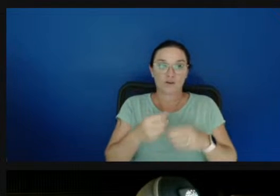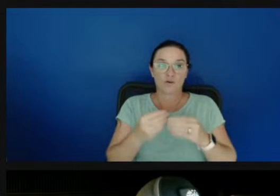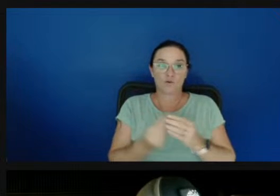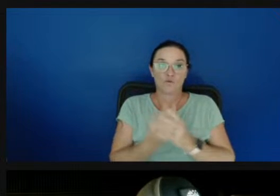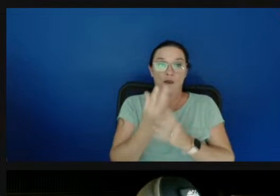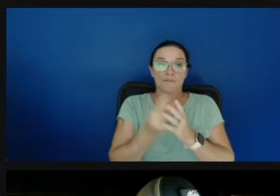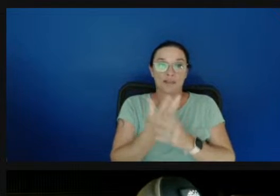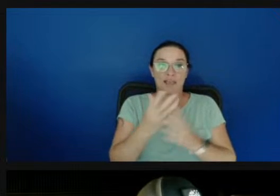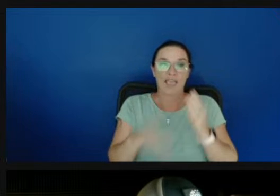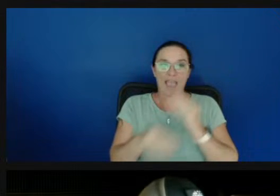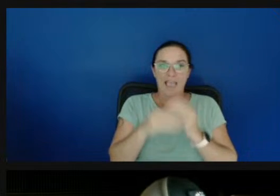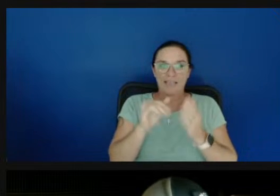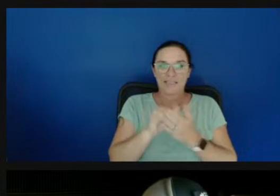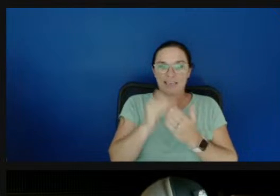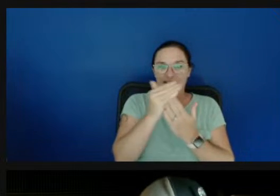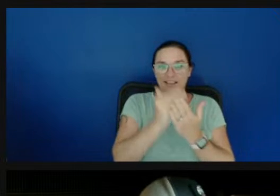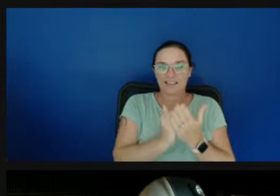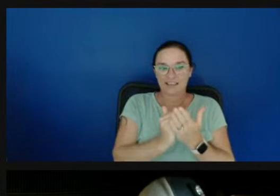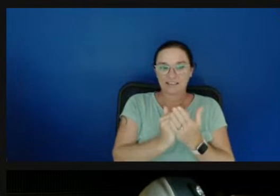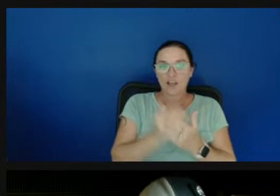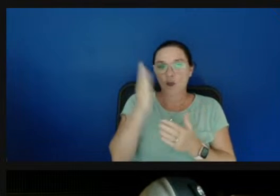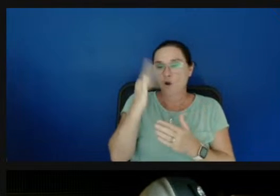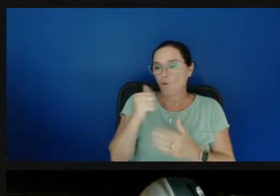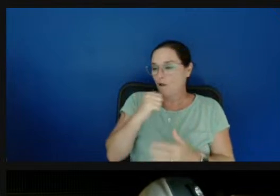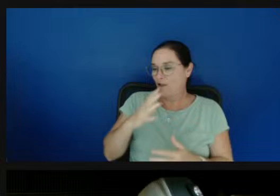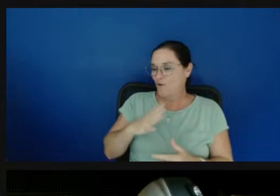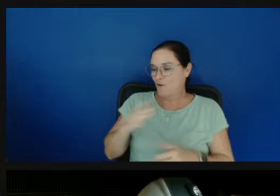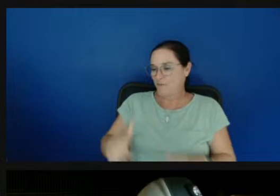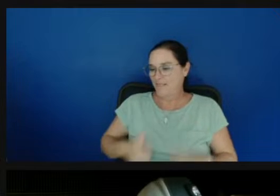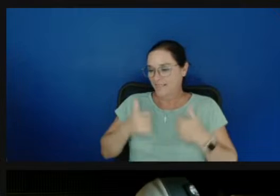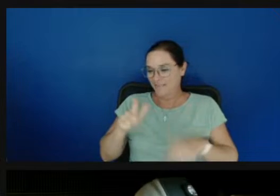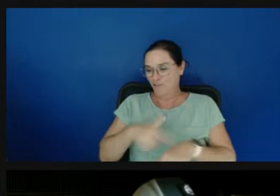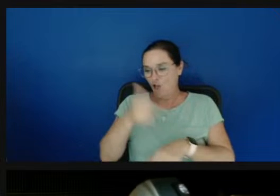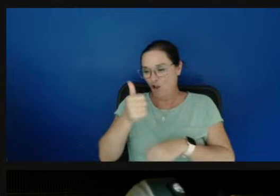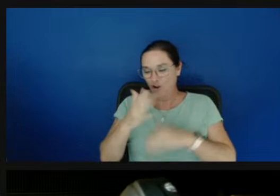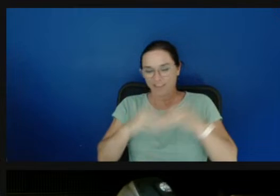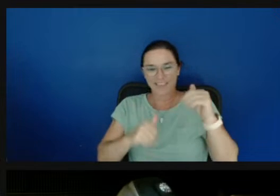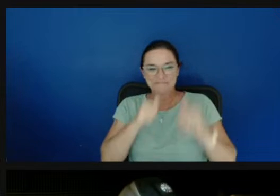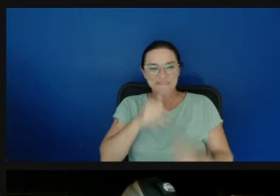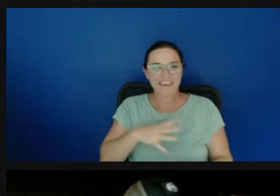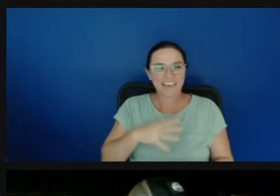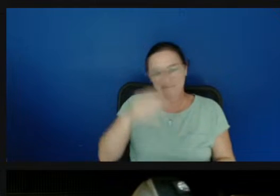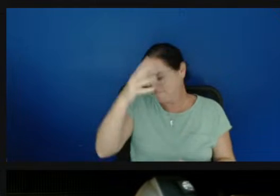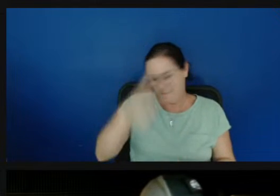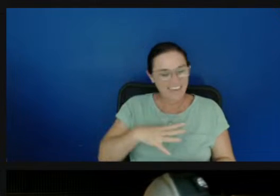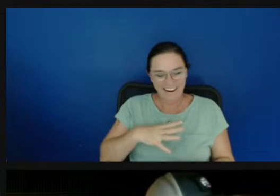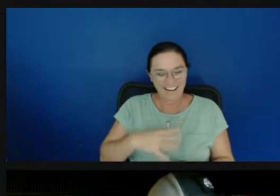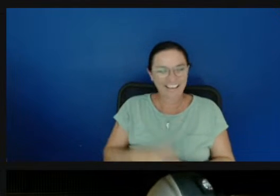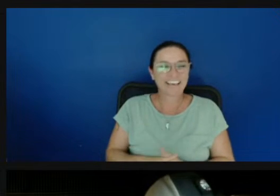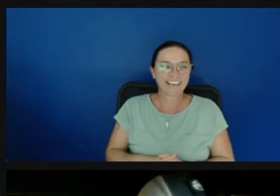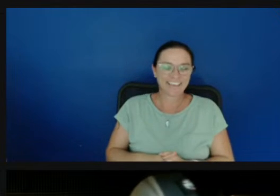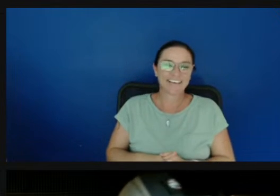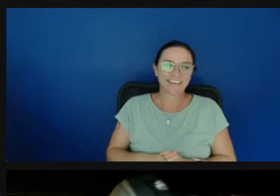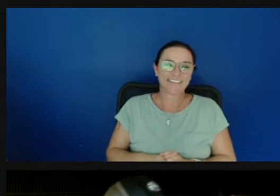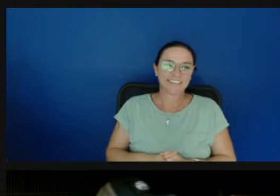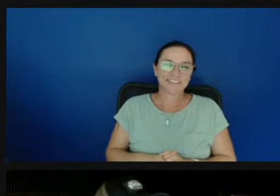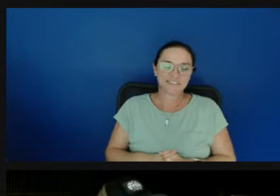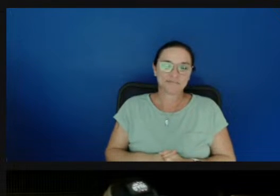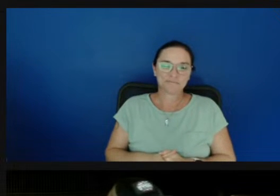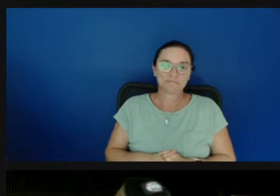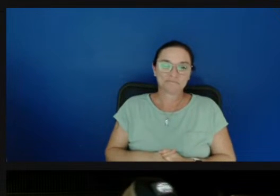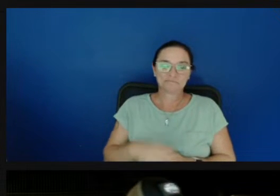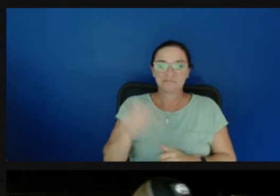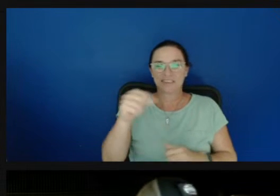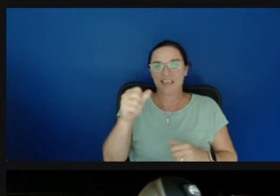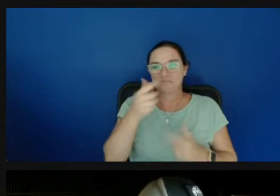to the list of why women live longer than men, because we got a lot of those. Yeah. But yeah,